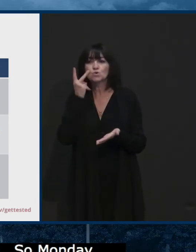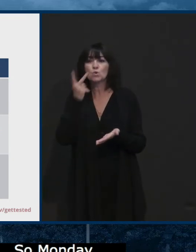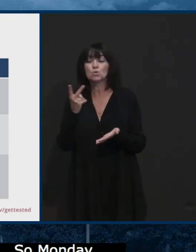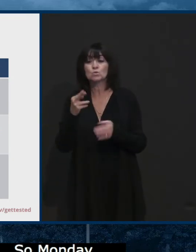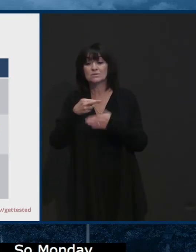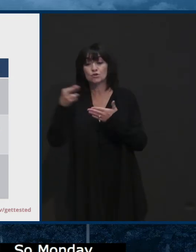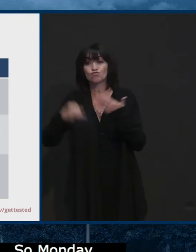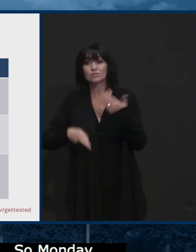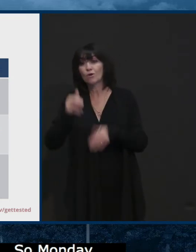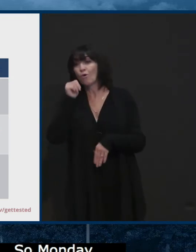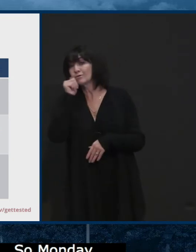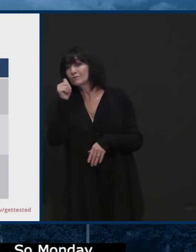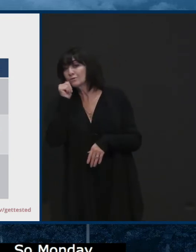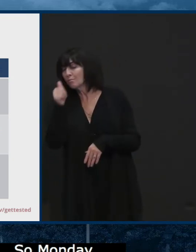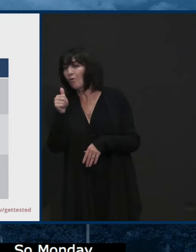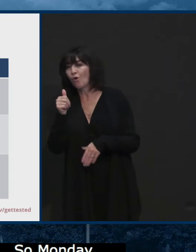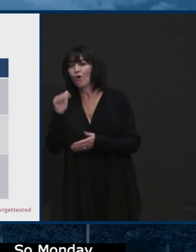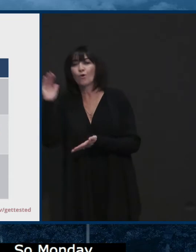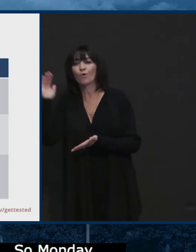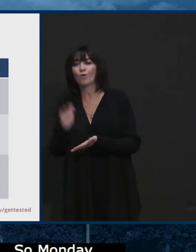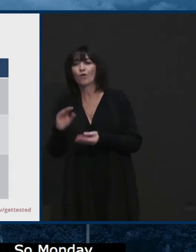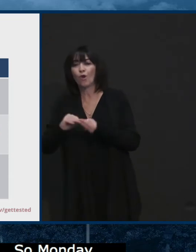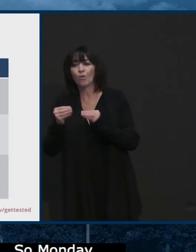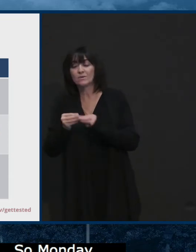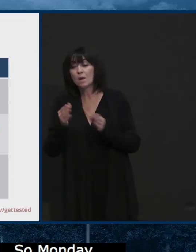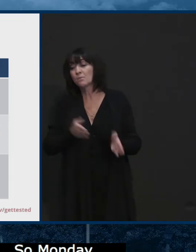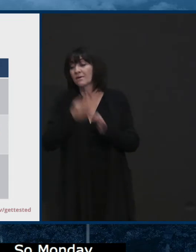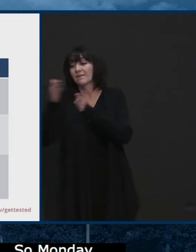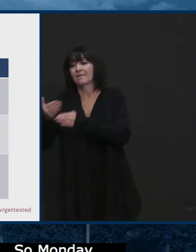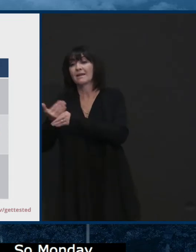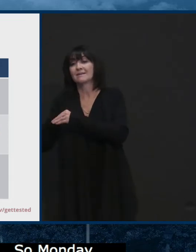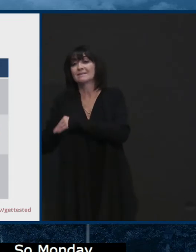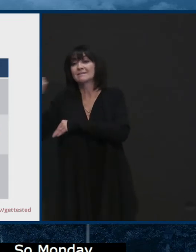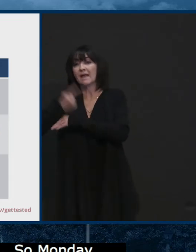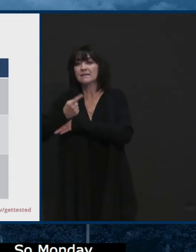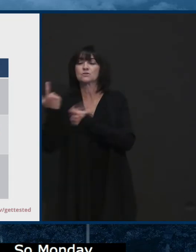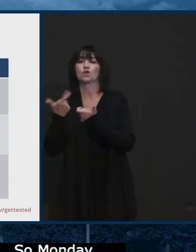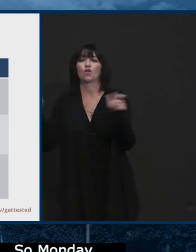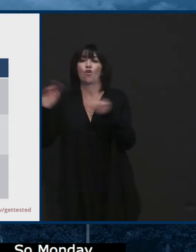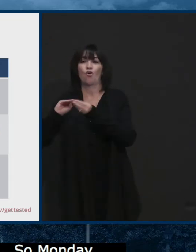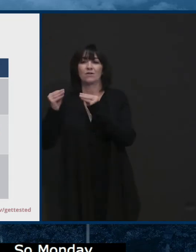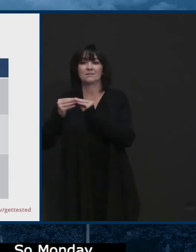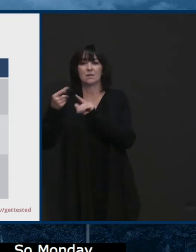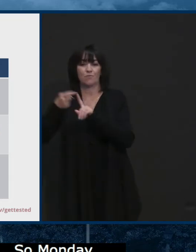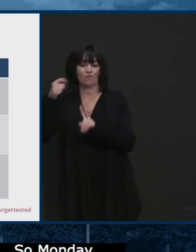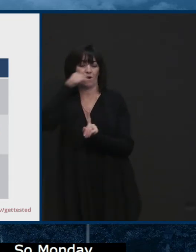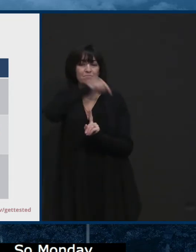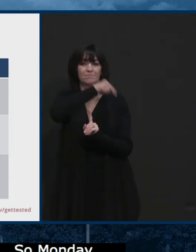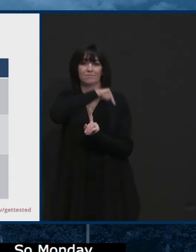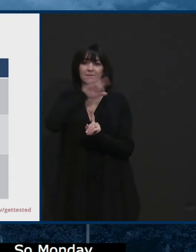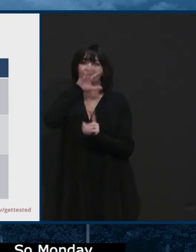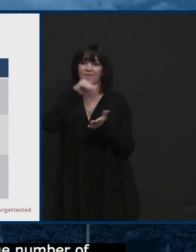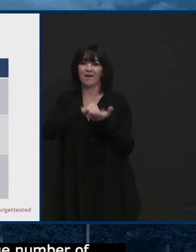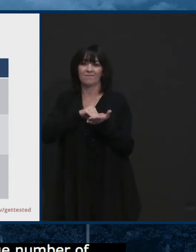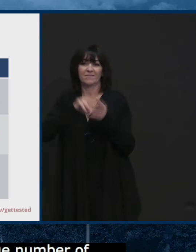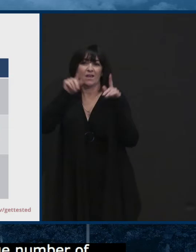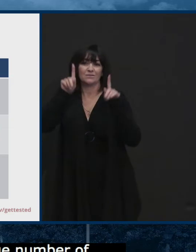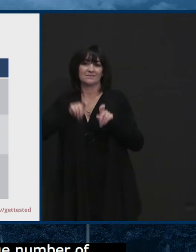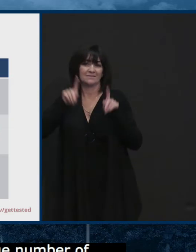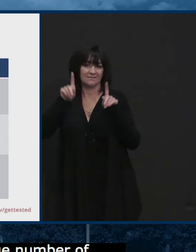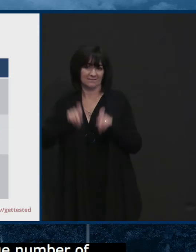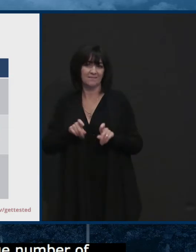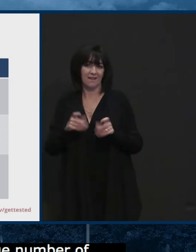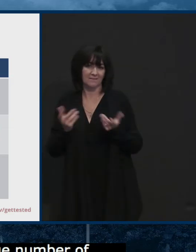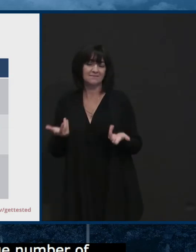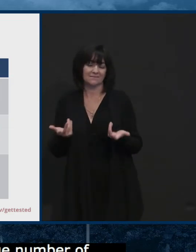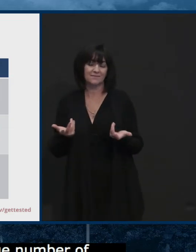with a little bit smaller number. Then we're going to get probably a large number of those results back for that 5,000 between today and tomorrow, and then we'll have a